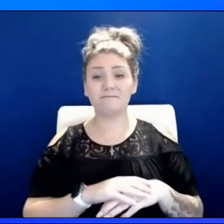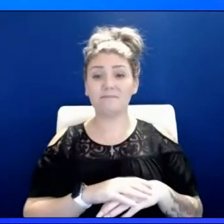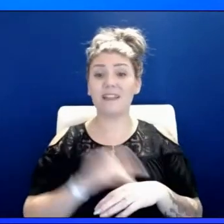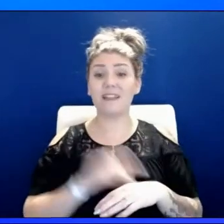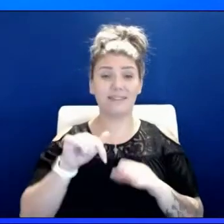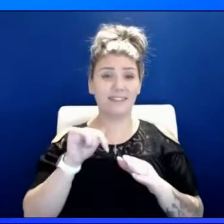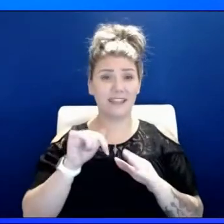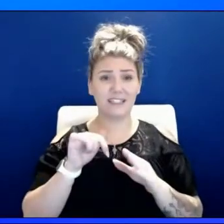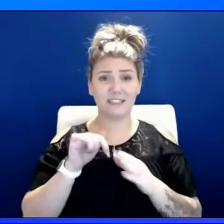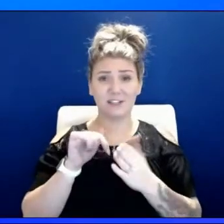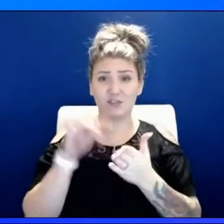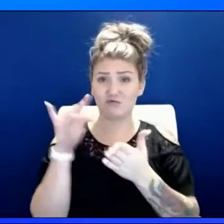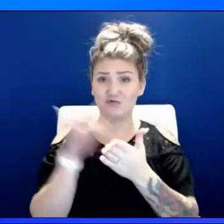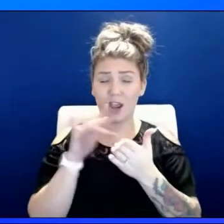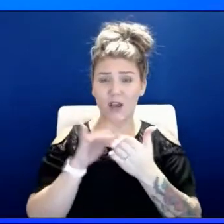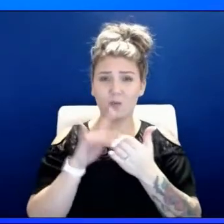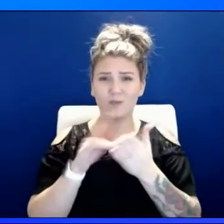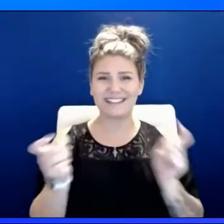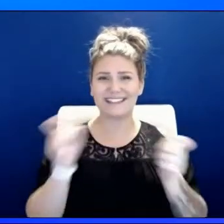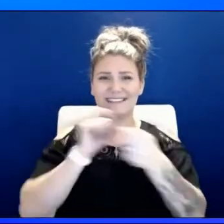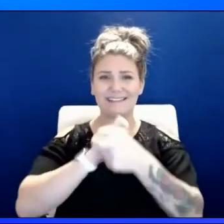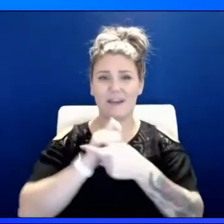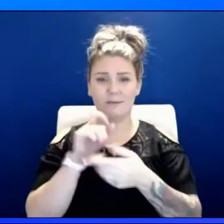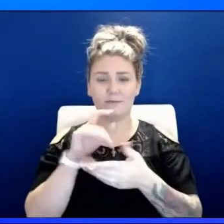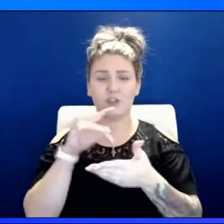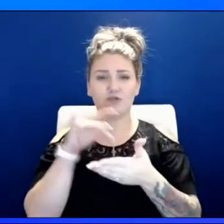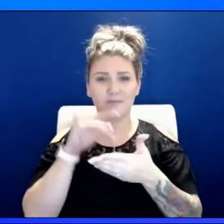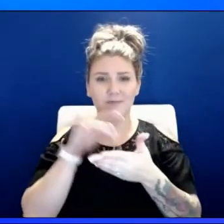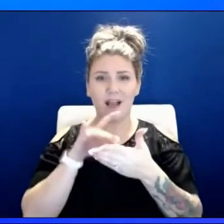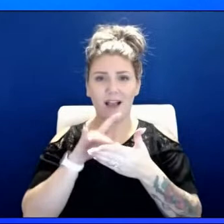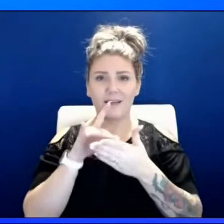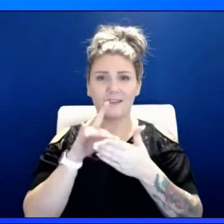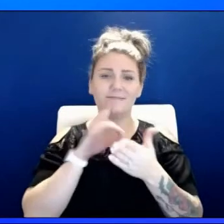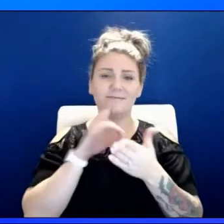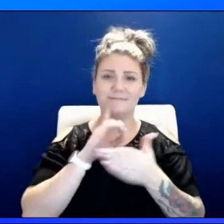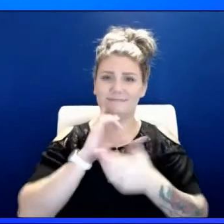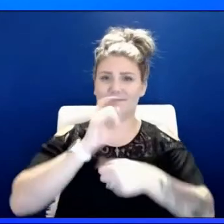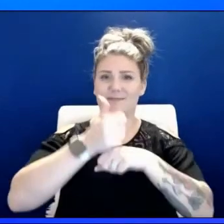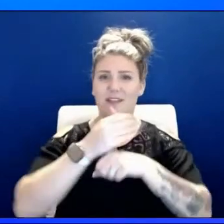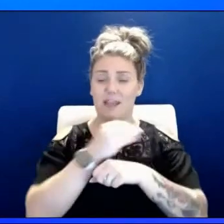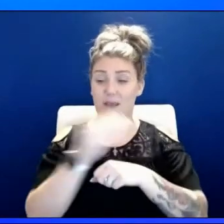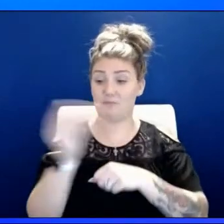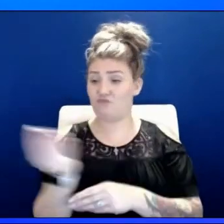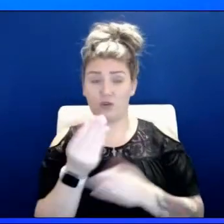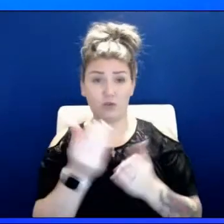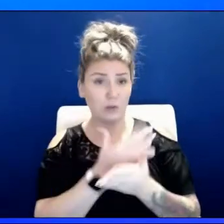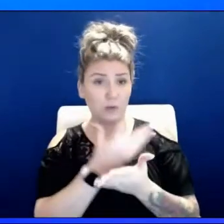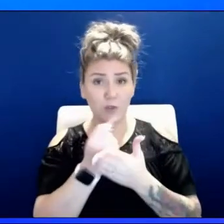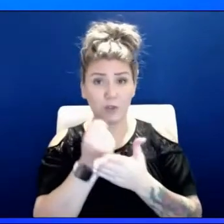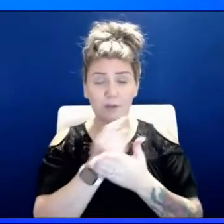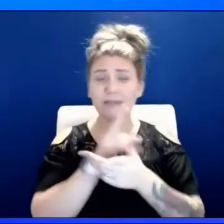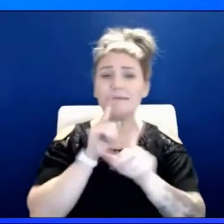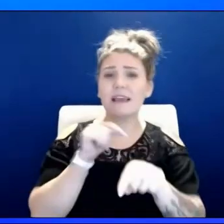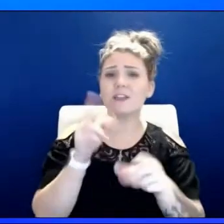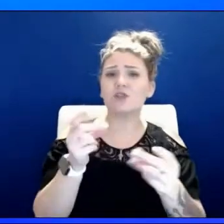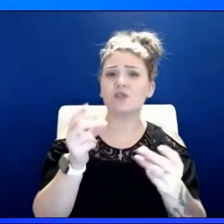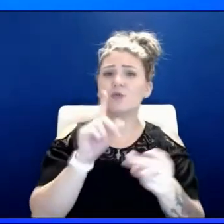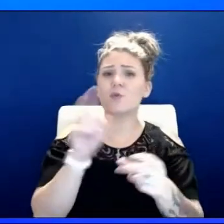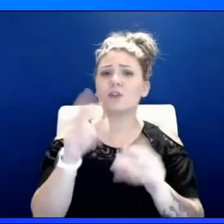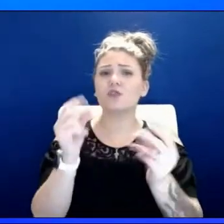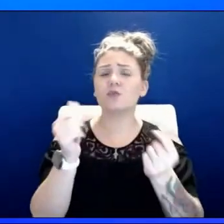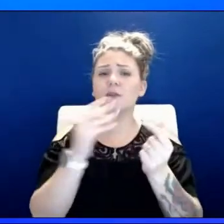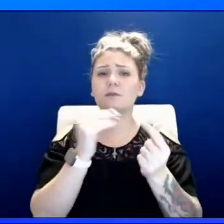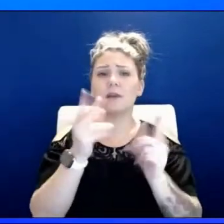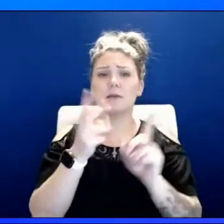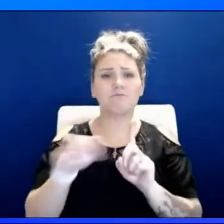design, so we can bring in new treatments. We can answer questions quickly, and we can move on to other promising agents and